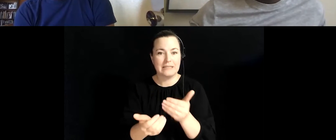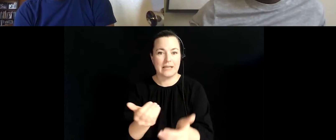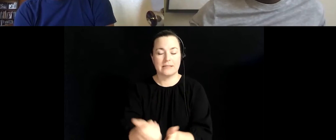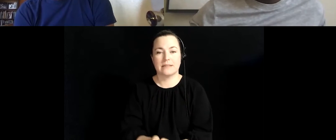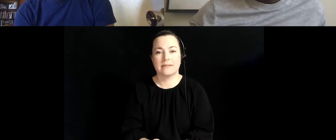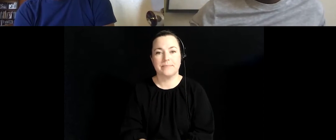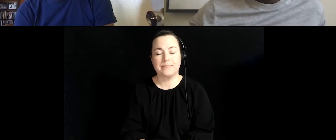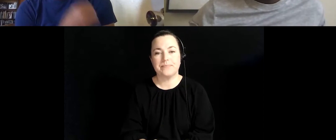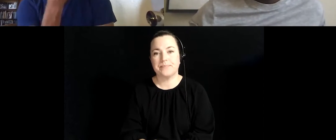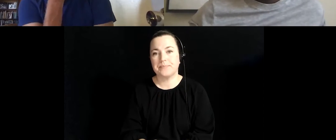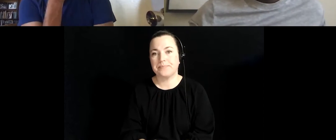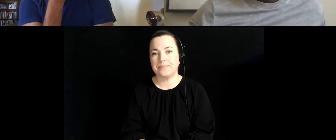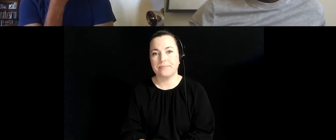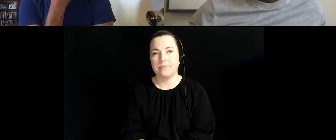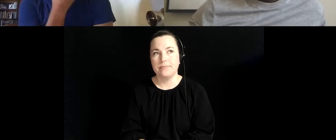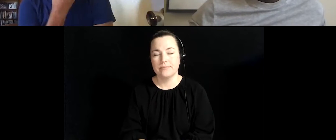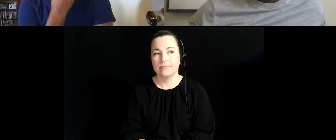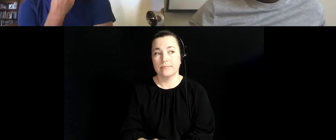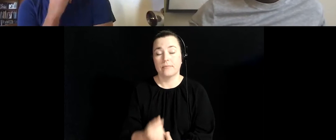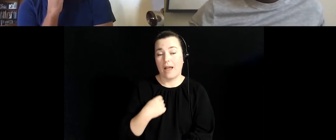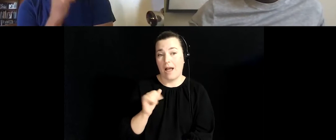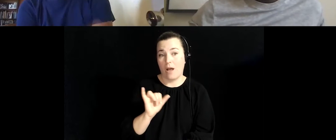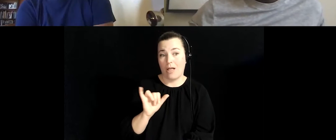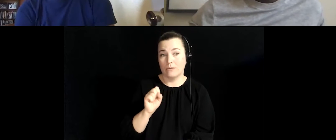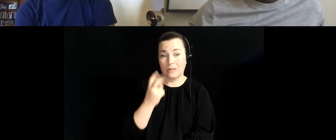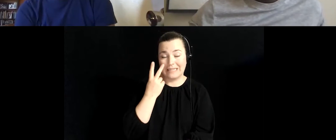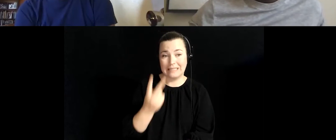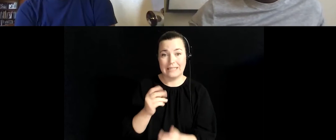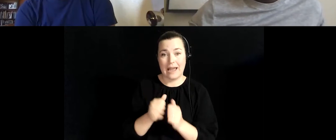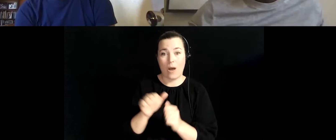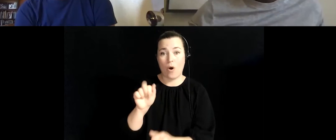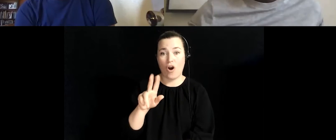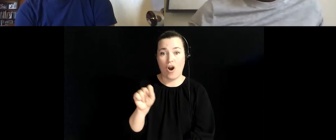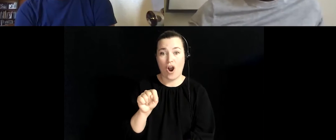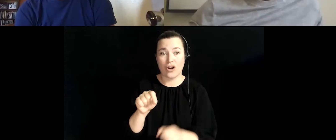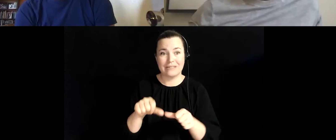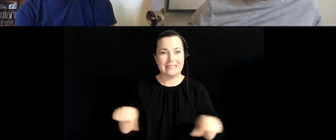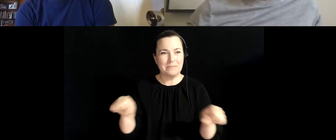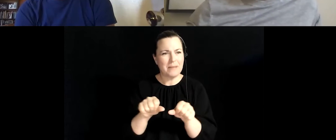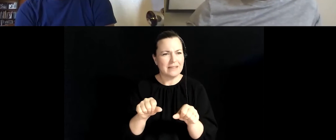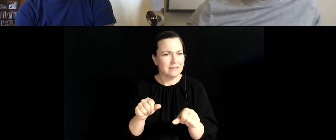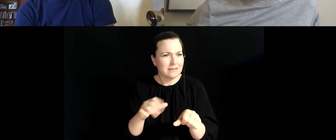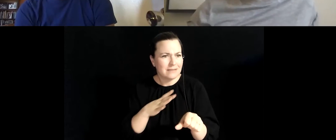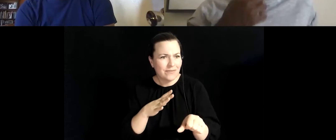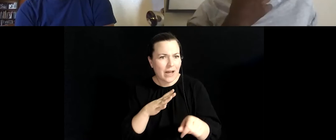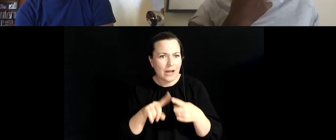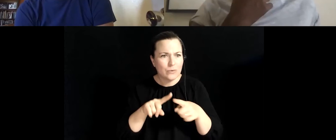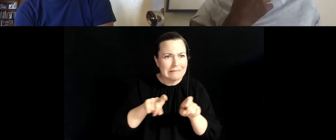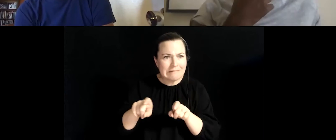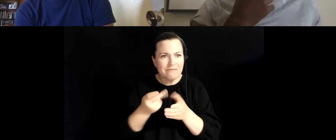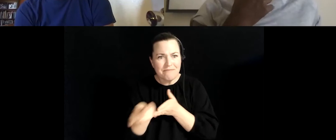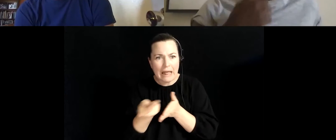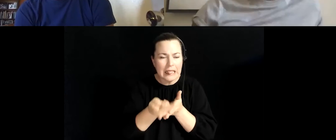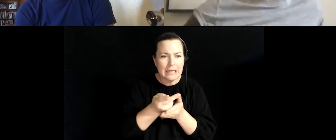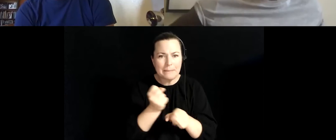especially how this, I also see how the art space is this space to not get it quite right and to fail.